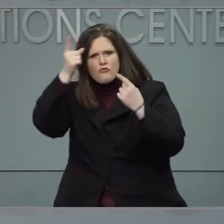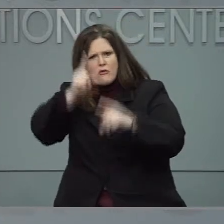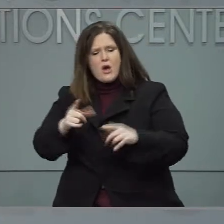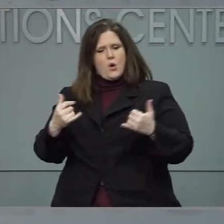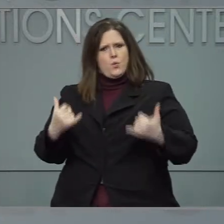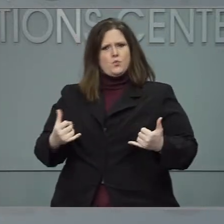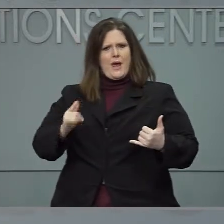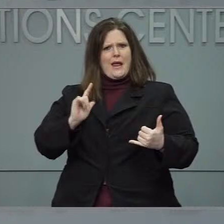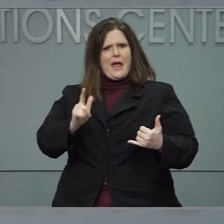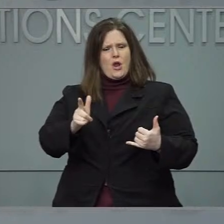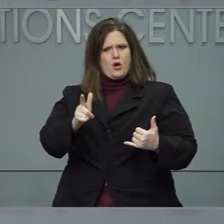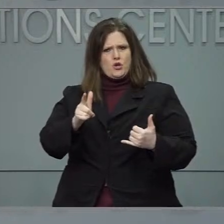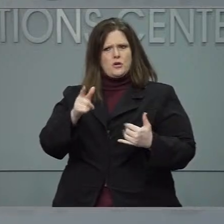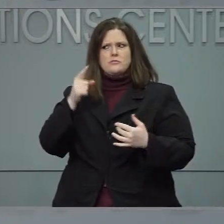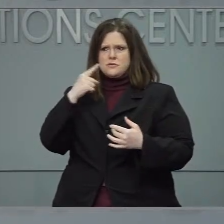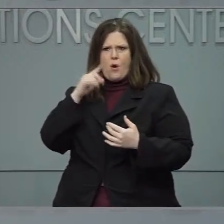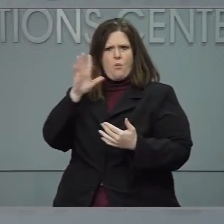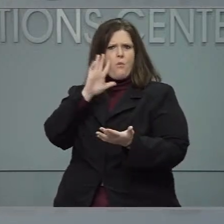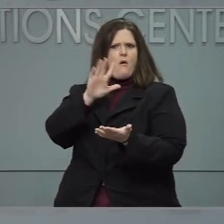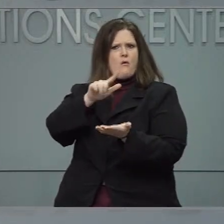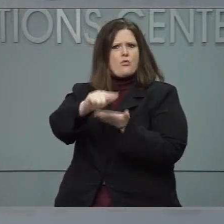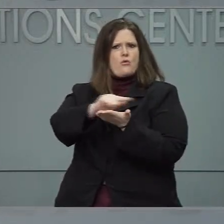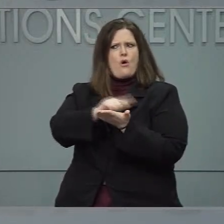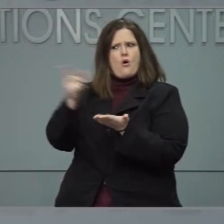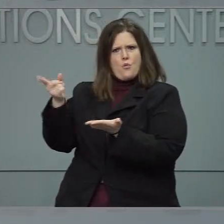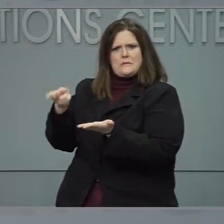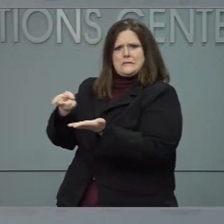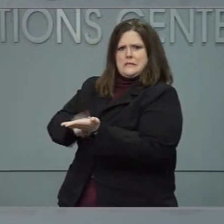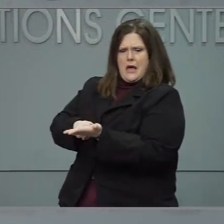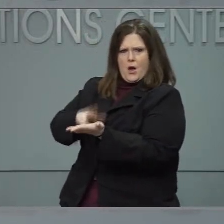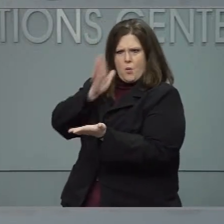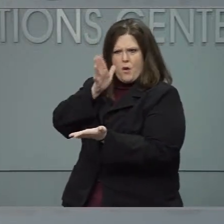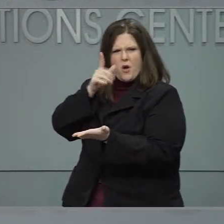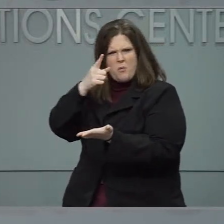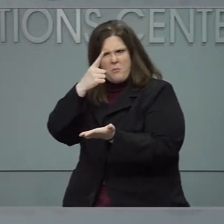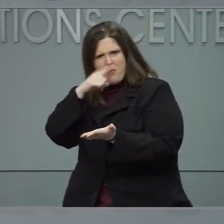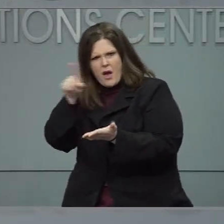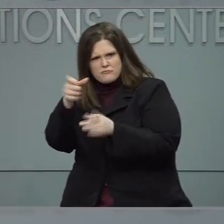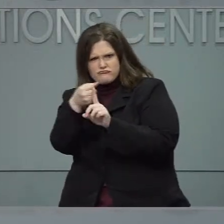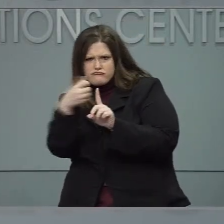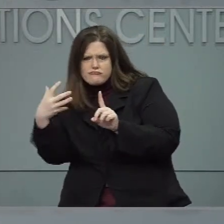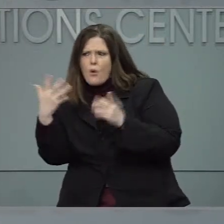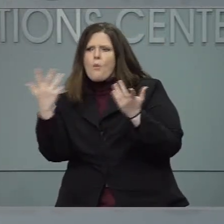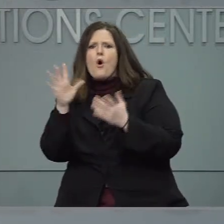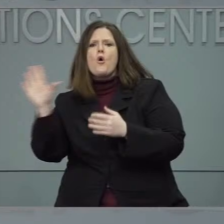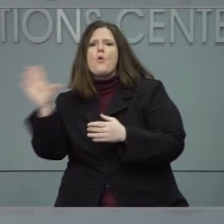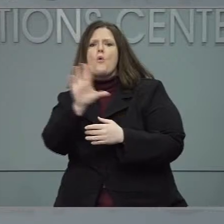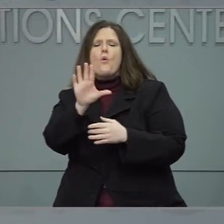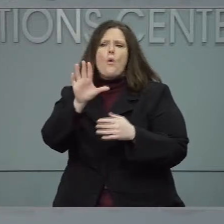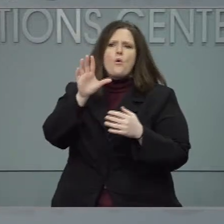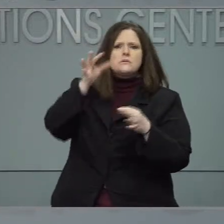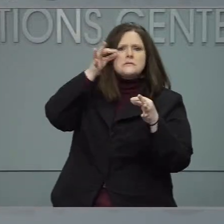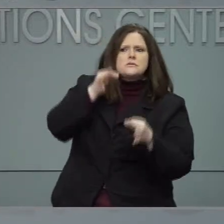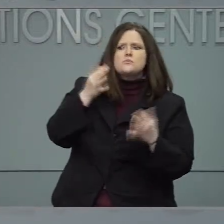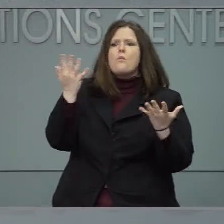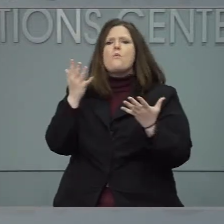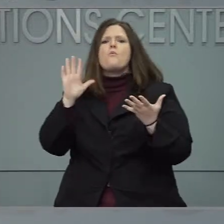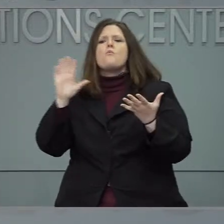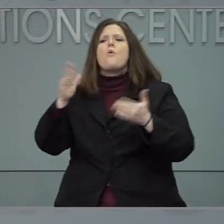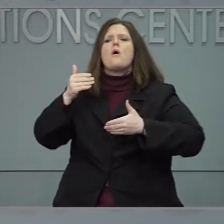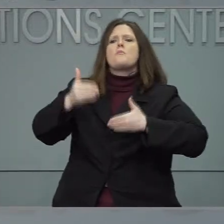would be legislation that you would sign. Can you tell us where you are on that negotiating and the compromise to have the students come